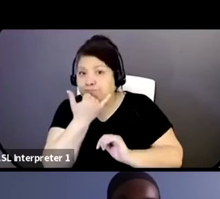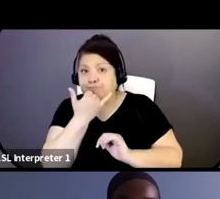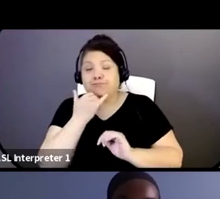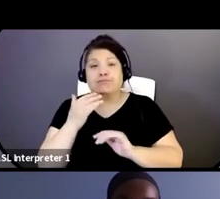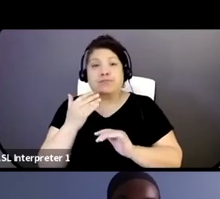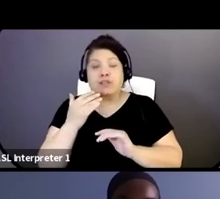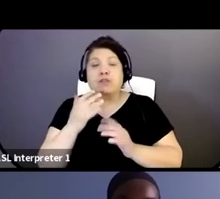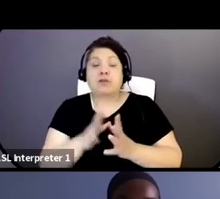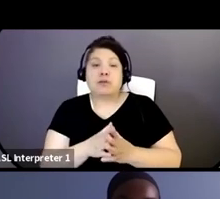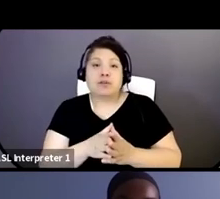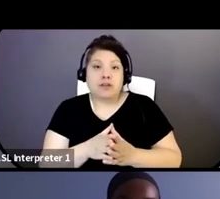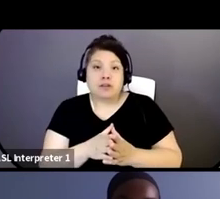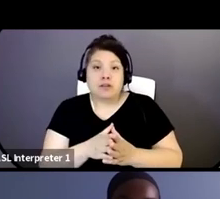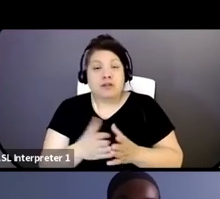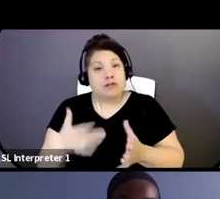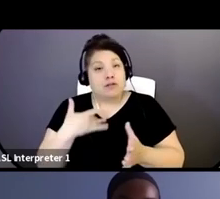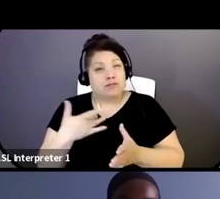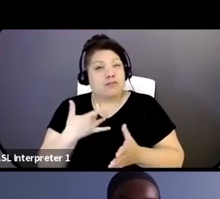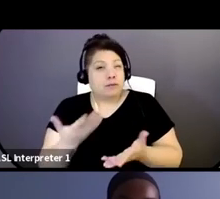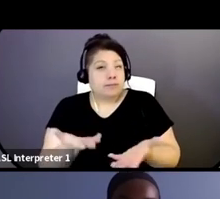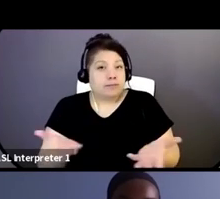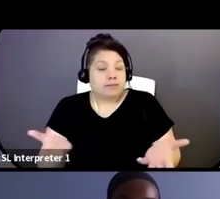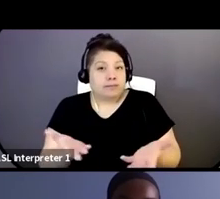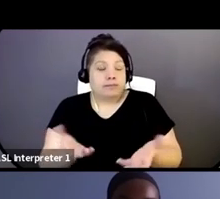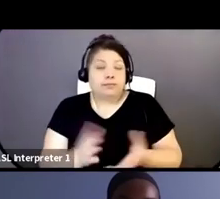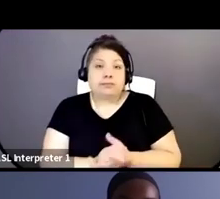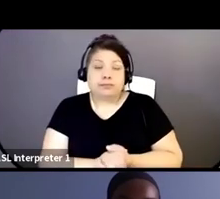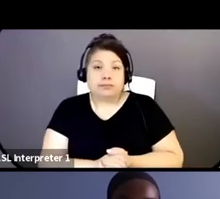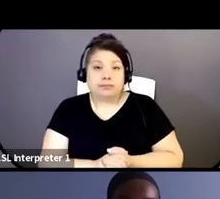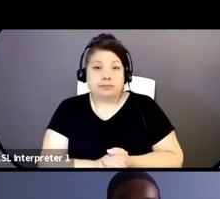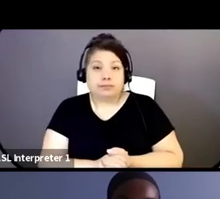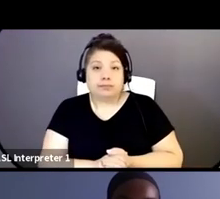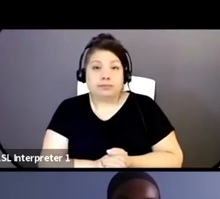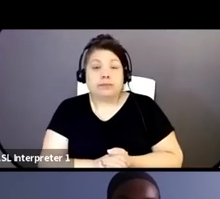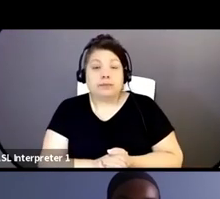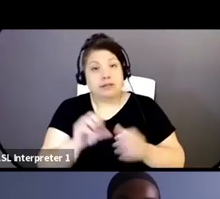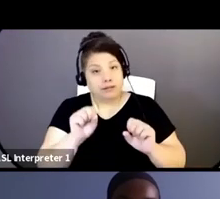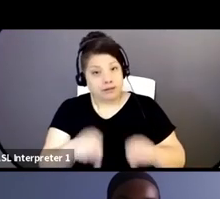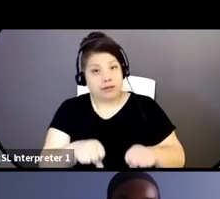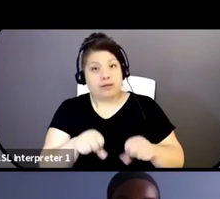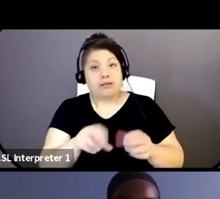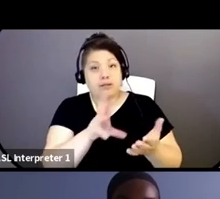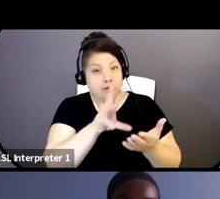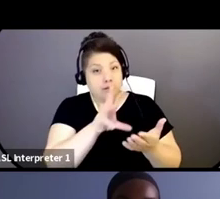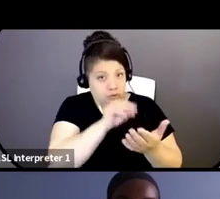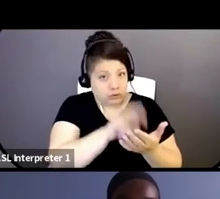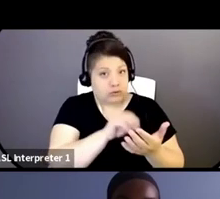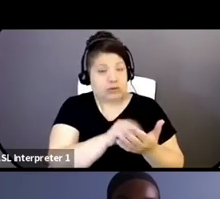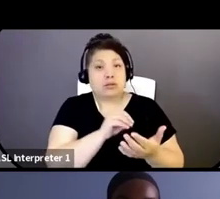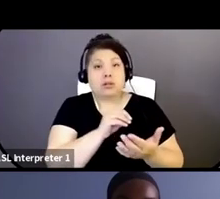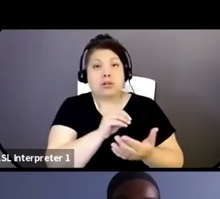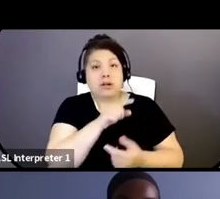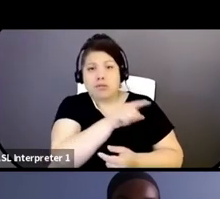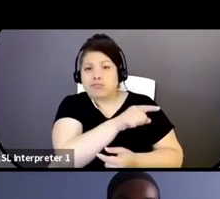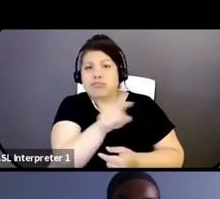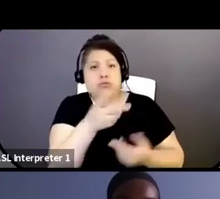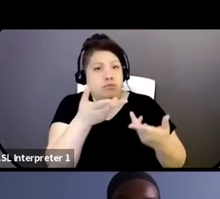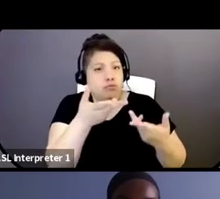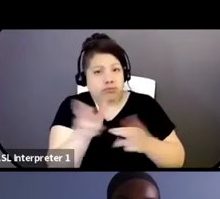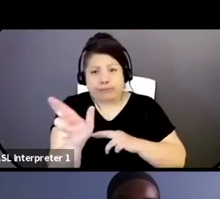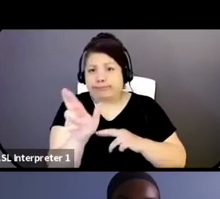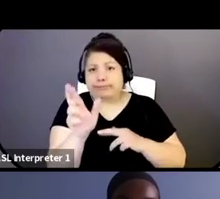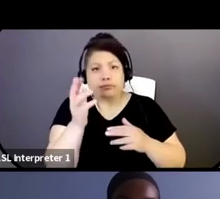So I think all of these we can like really take from all of these and the things that people have figured out